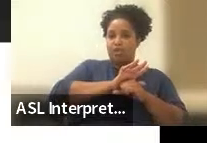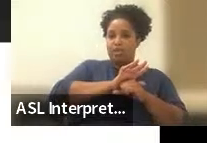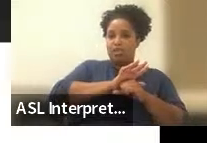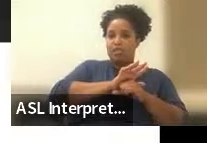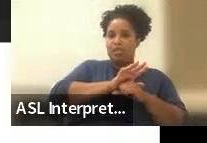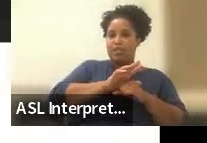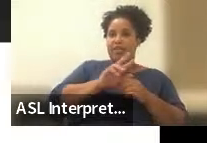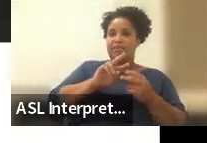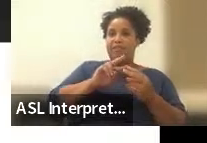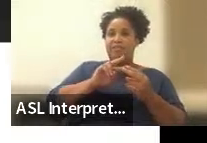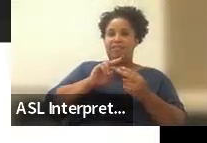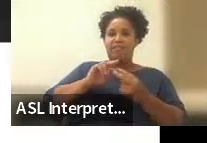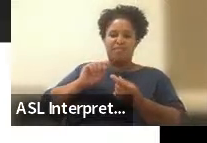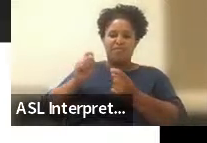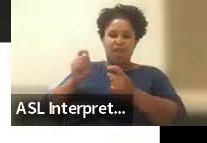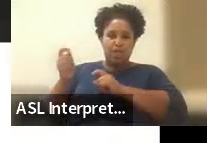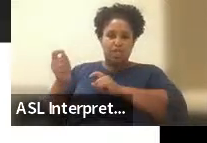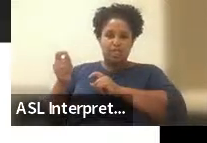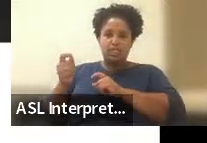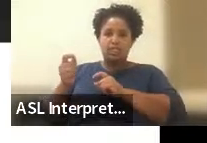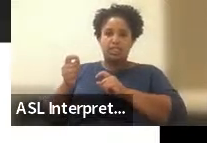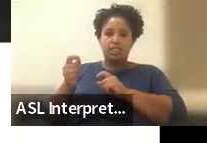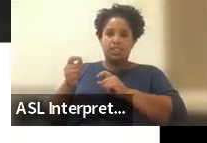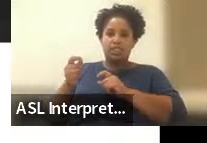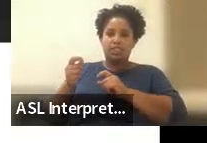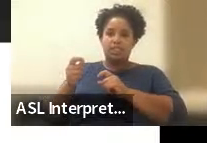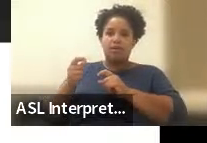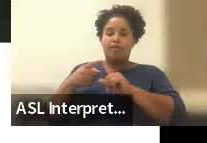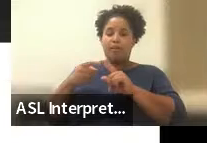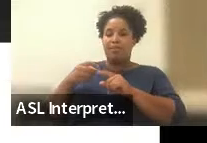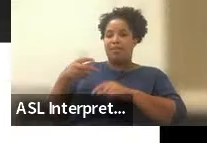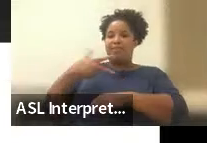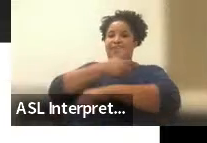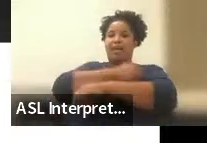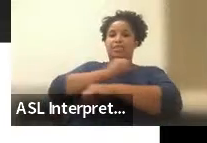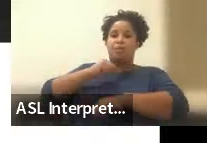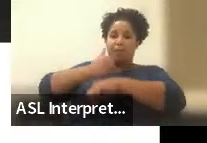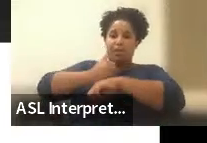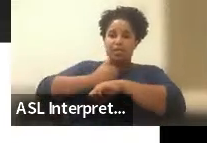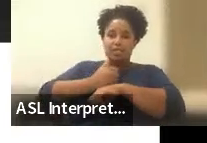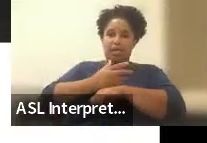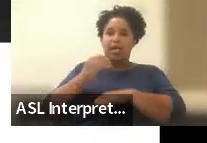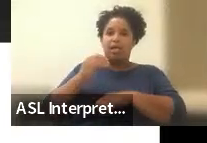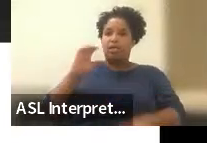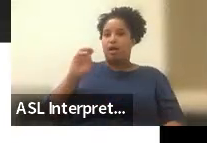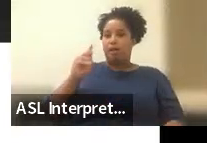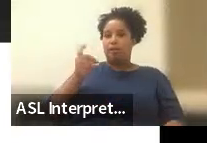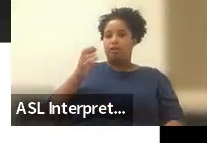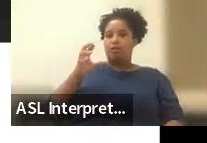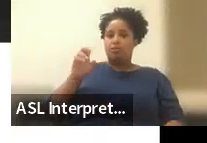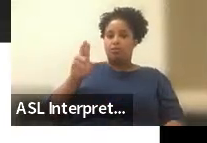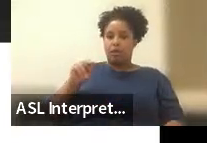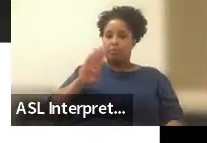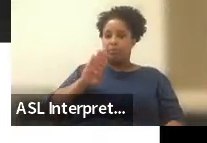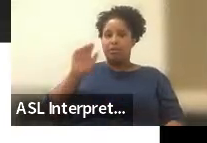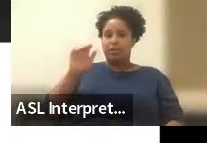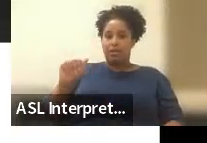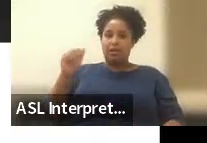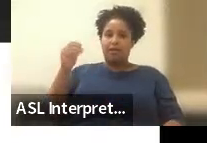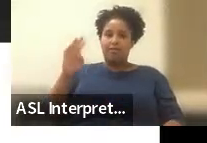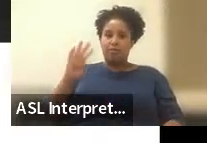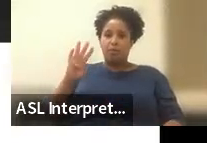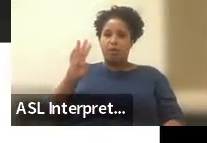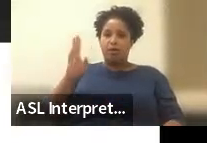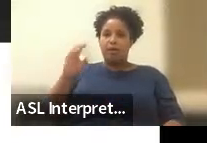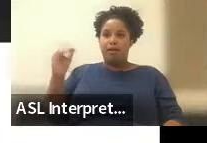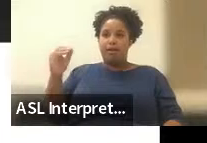variant on which the vaccines were based and the Omicron BA.4 and